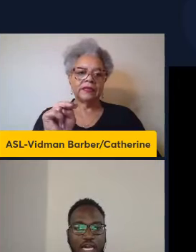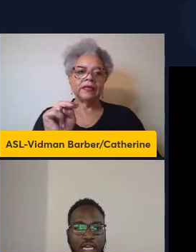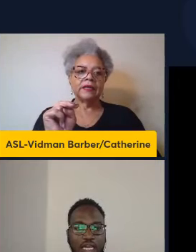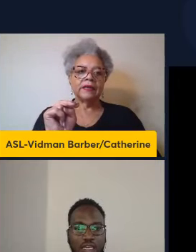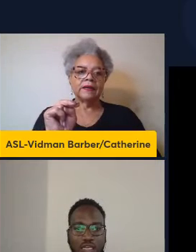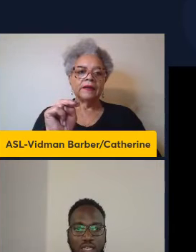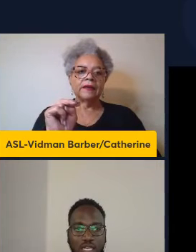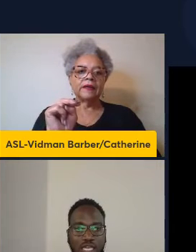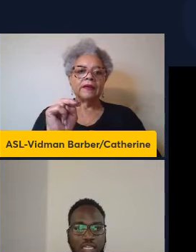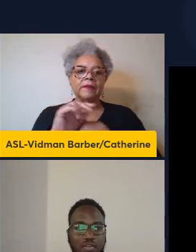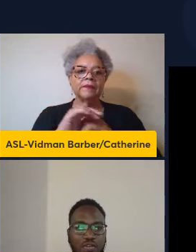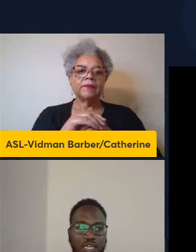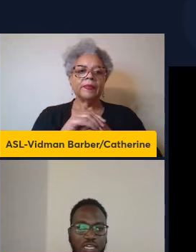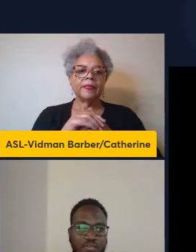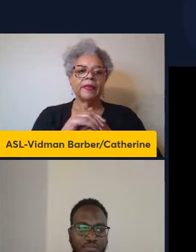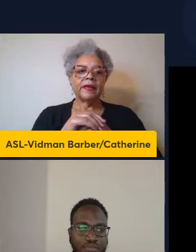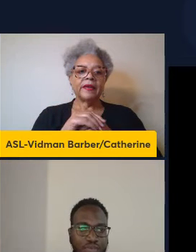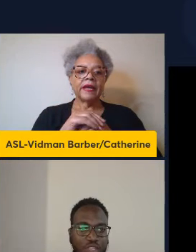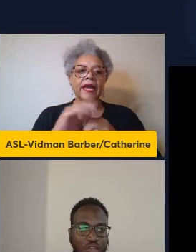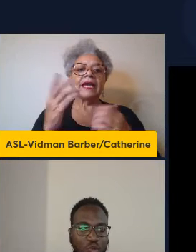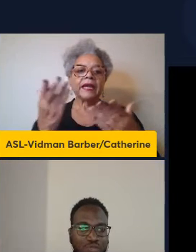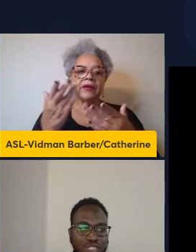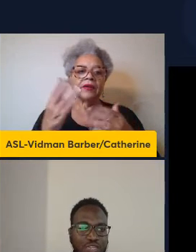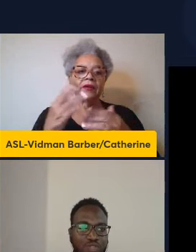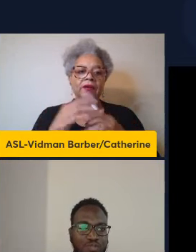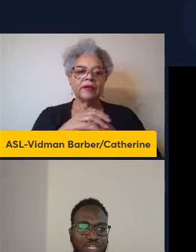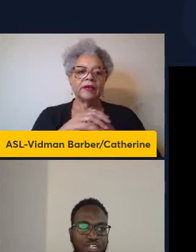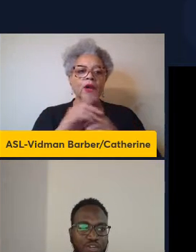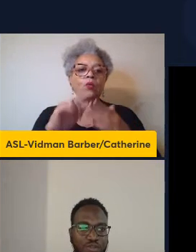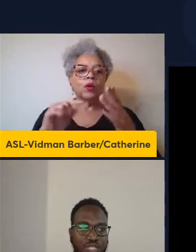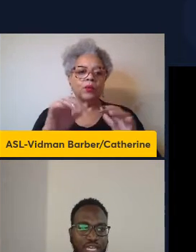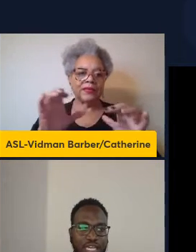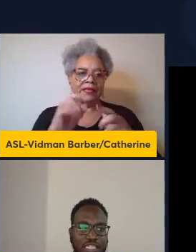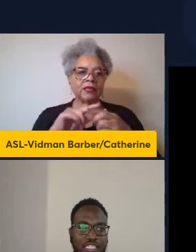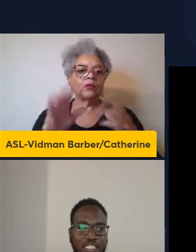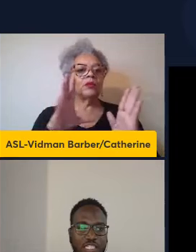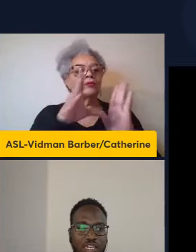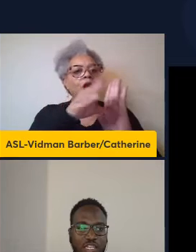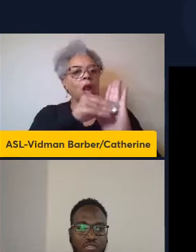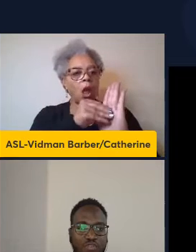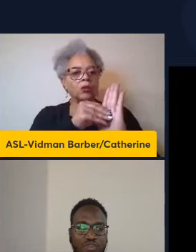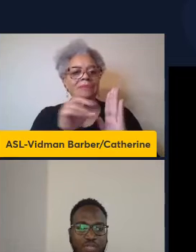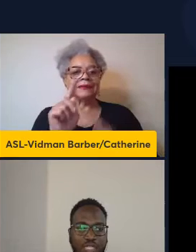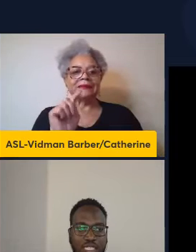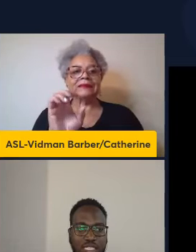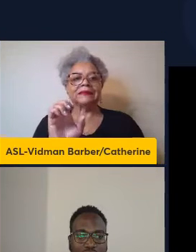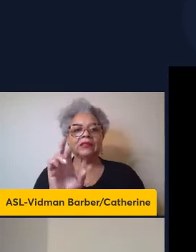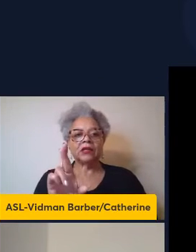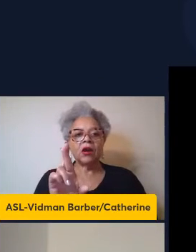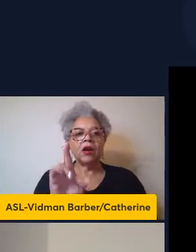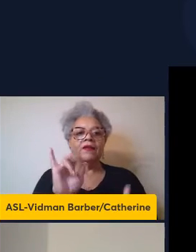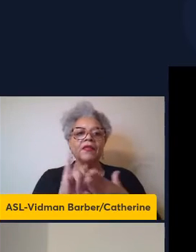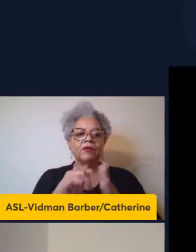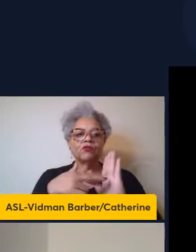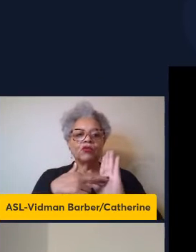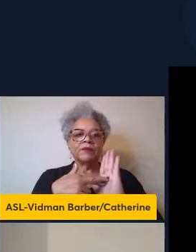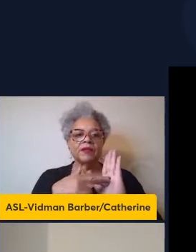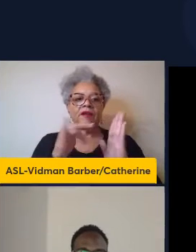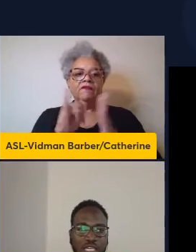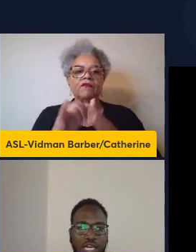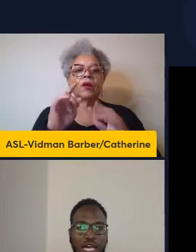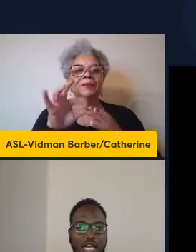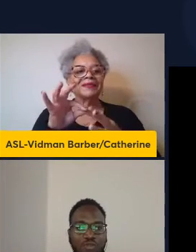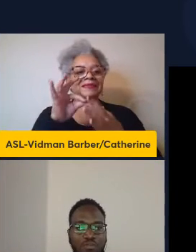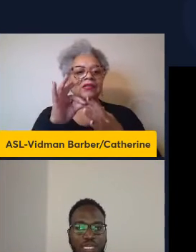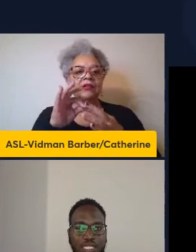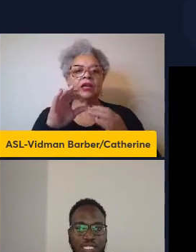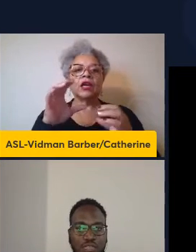here what we did was we cloned a TCR that was representative of a particular cluster